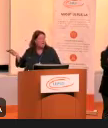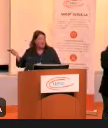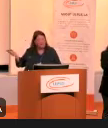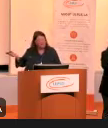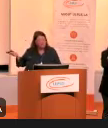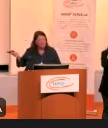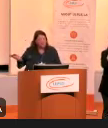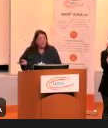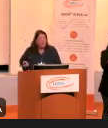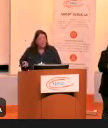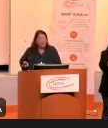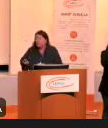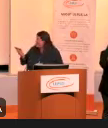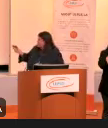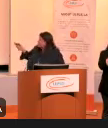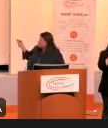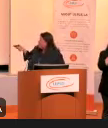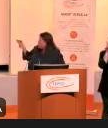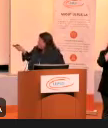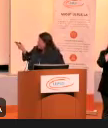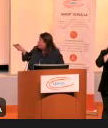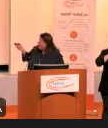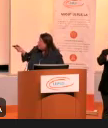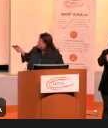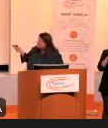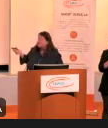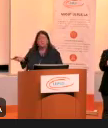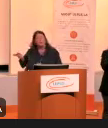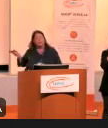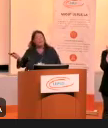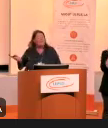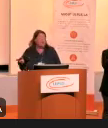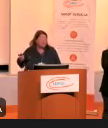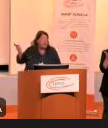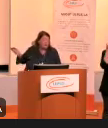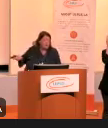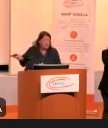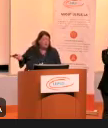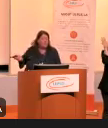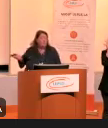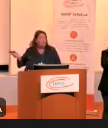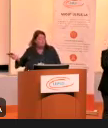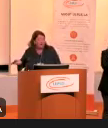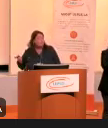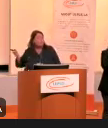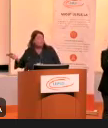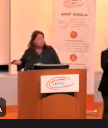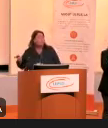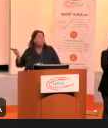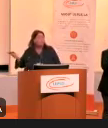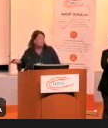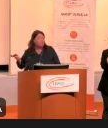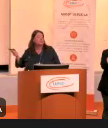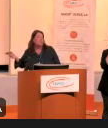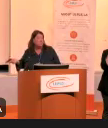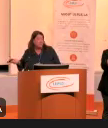in England. But it takes into account a lot more things, including, whether or not you've had a rheumatic disease,